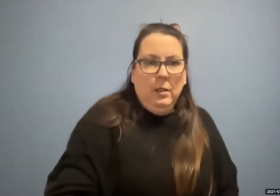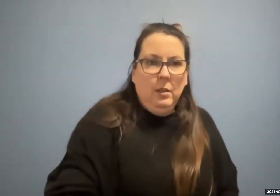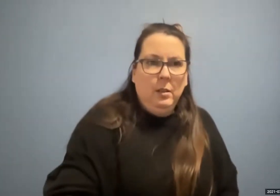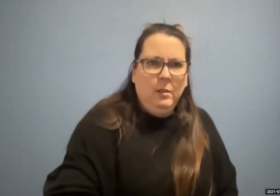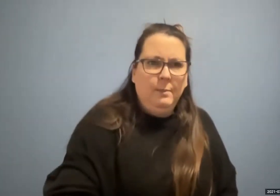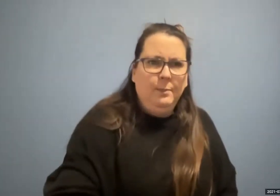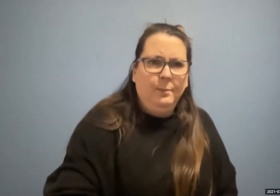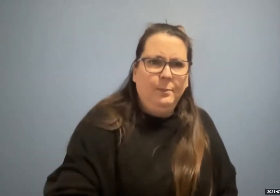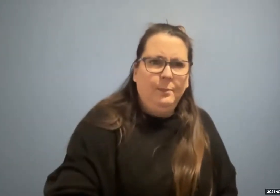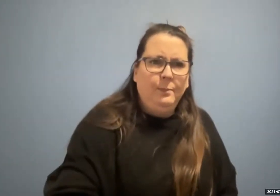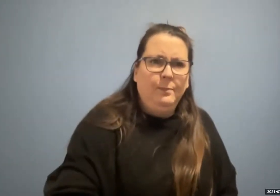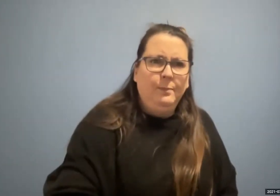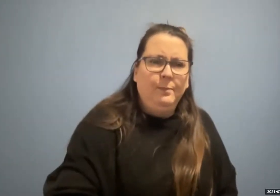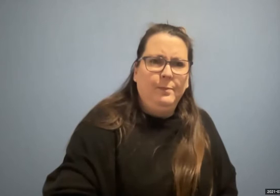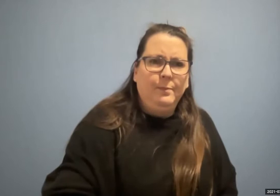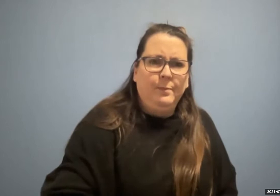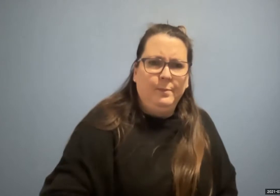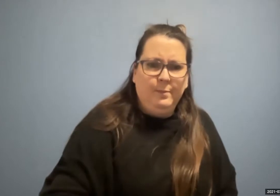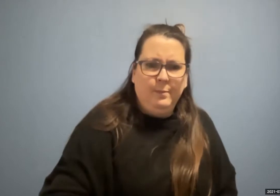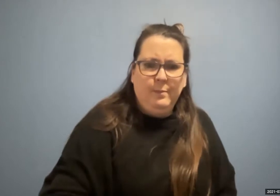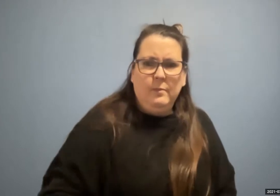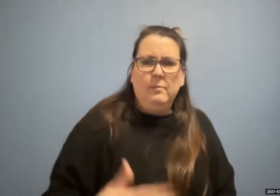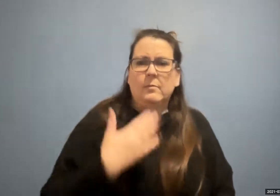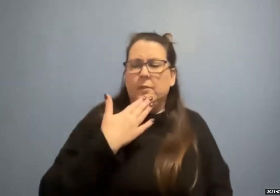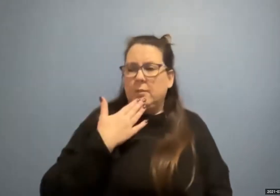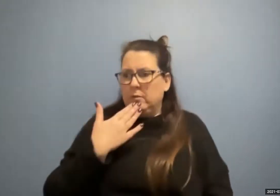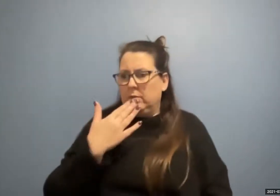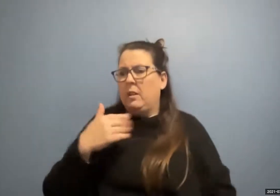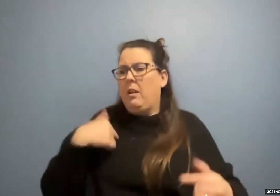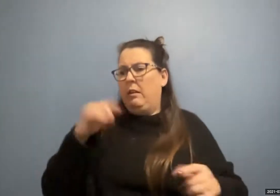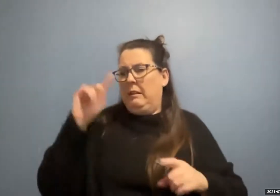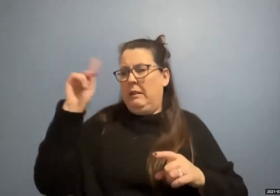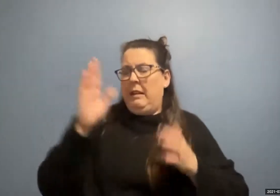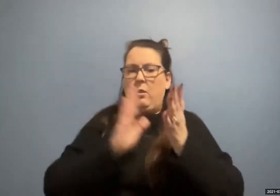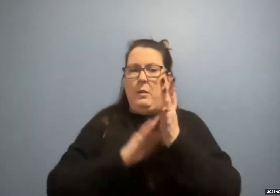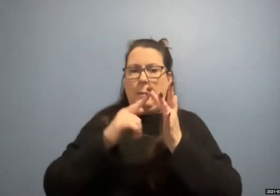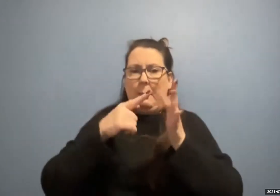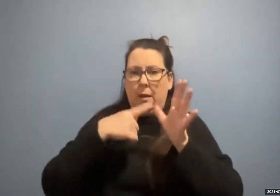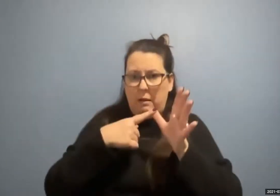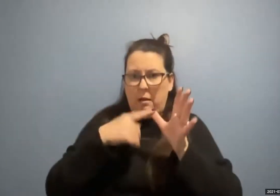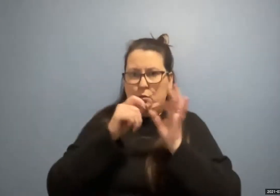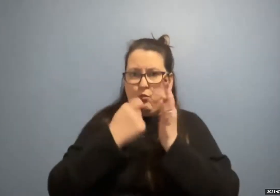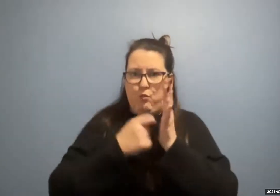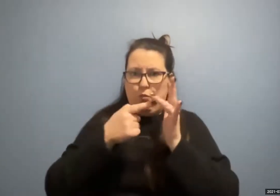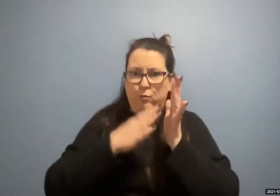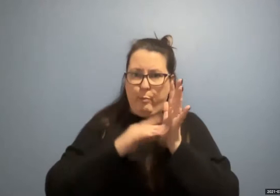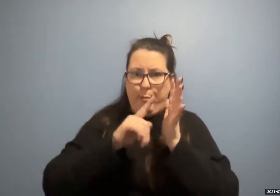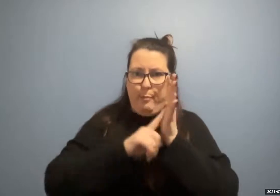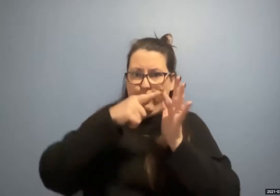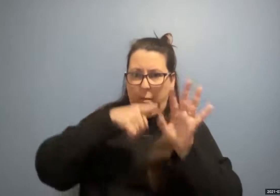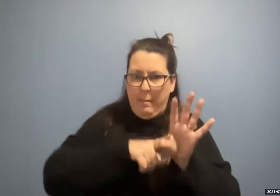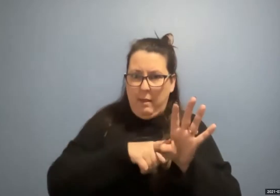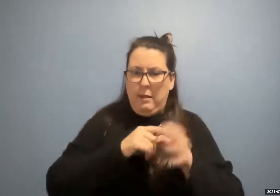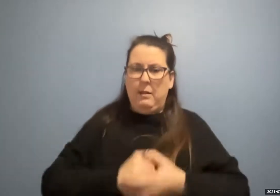Look, thanks, Mohammed. I might hand over now to Mia Bromley, Director Rapid Response Testing and Engagement for the Department of Health.